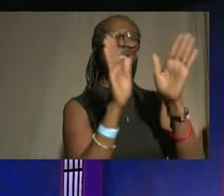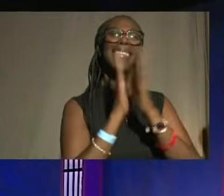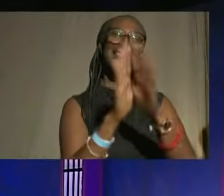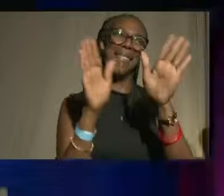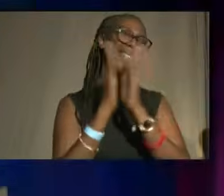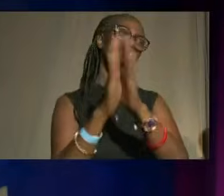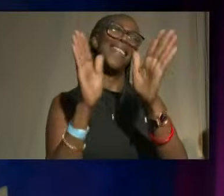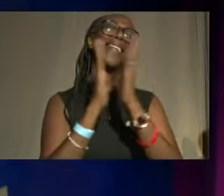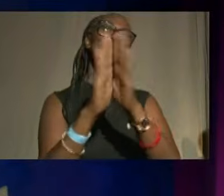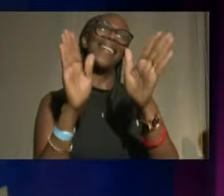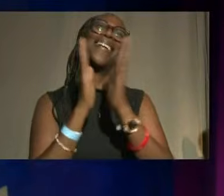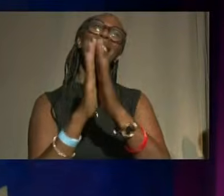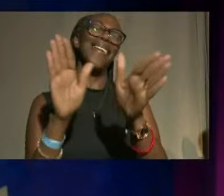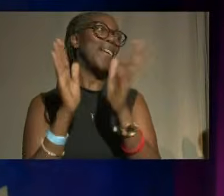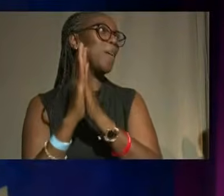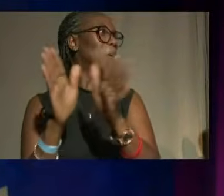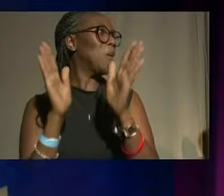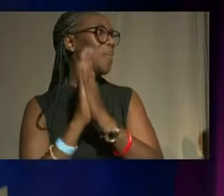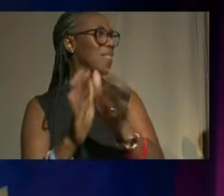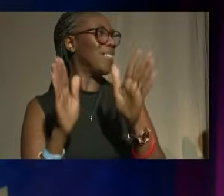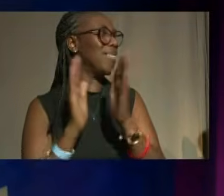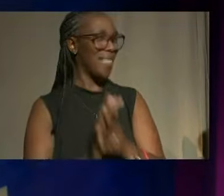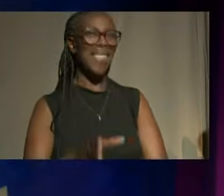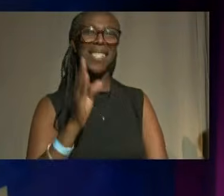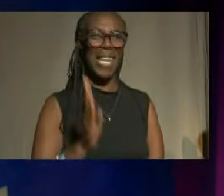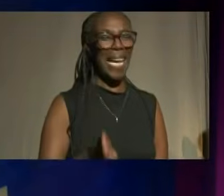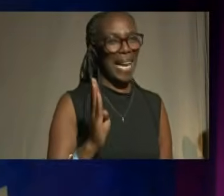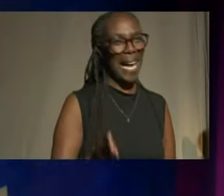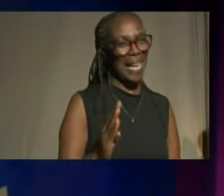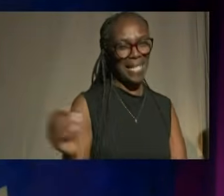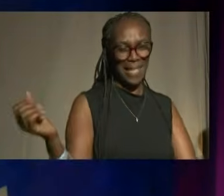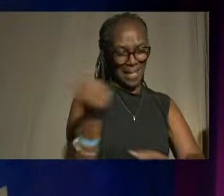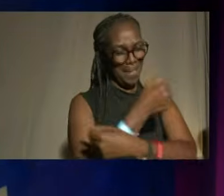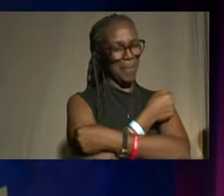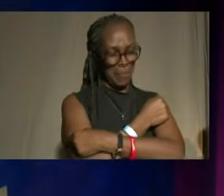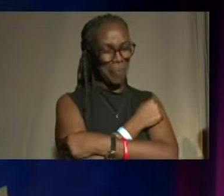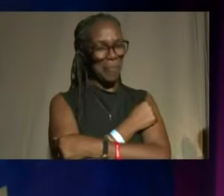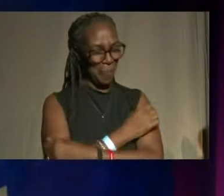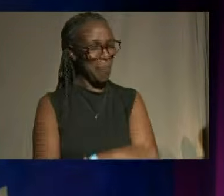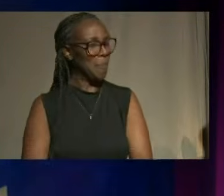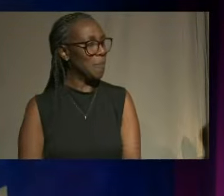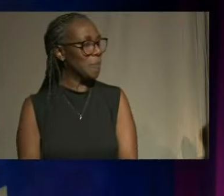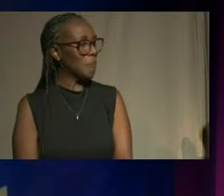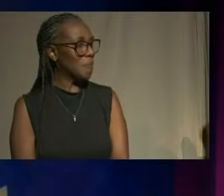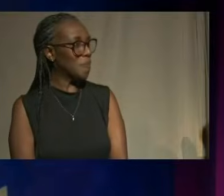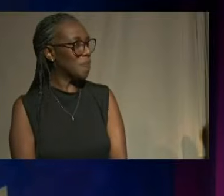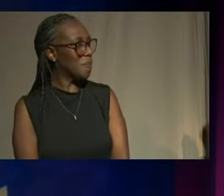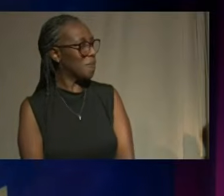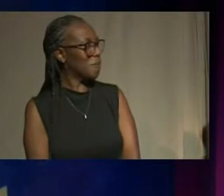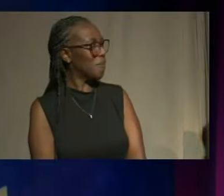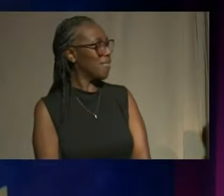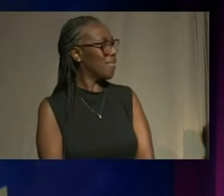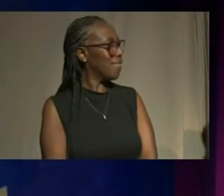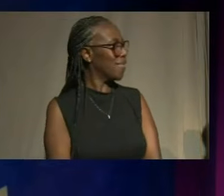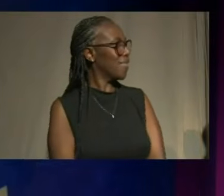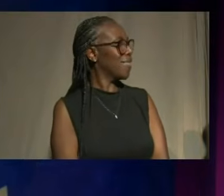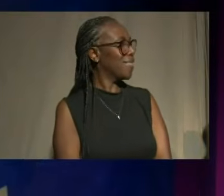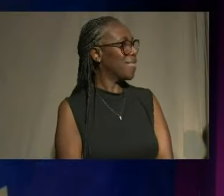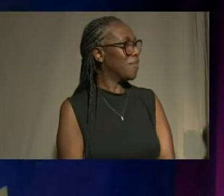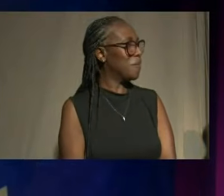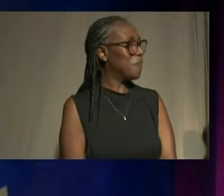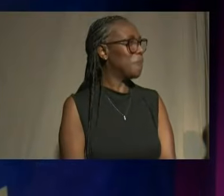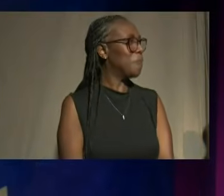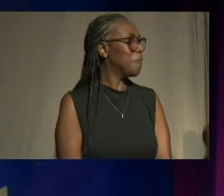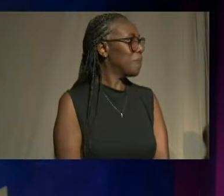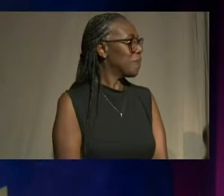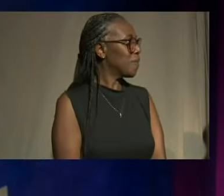That concludes That concludes the economy debate